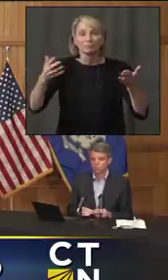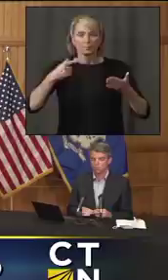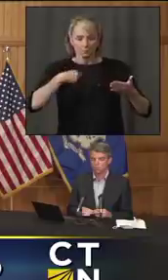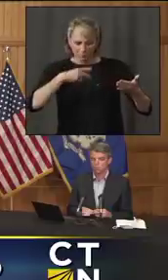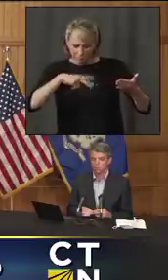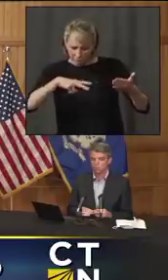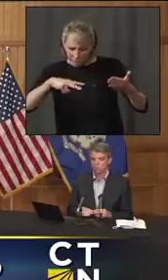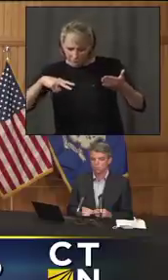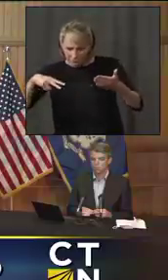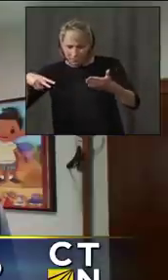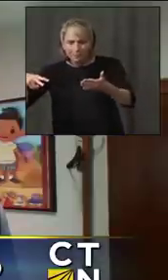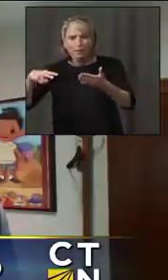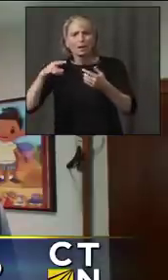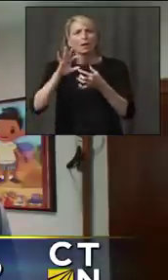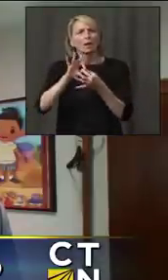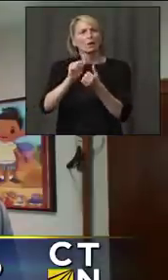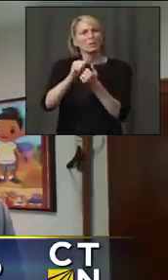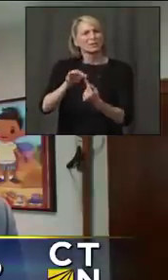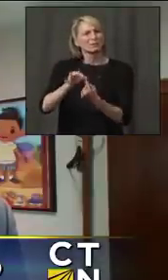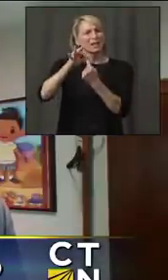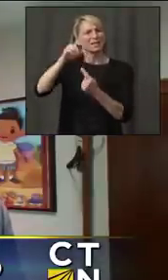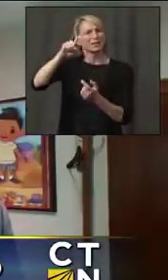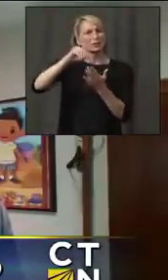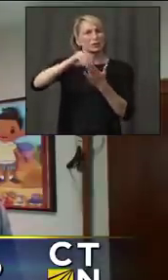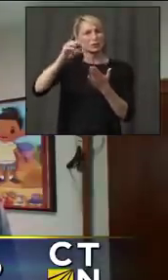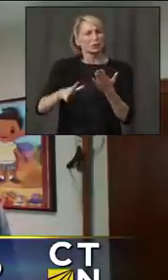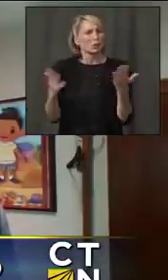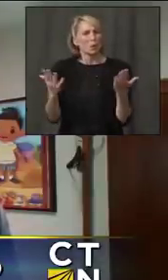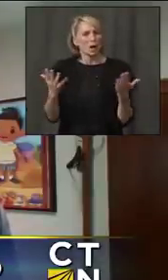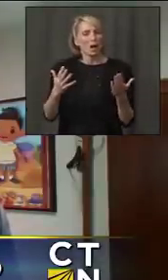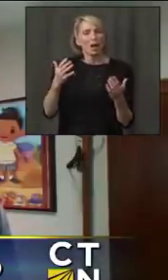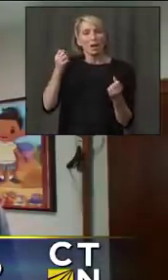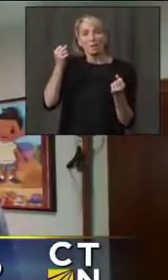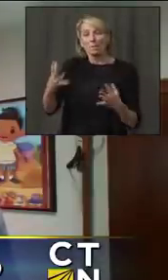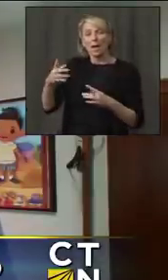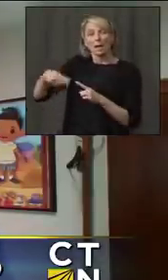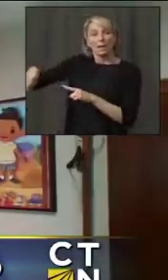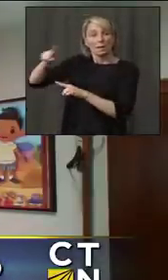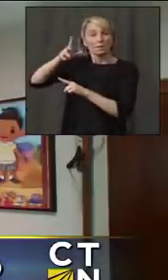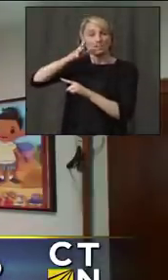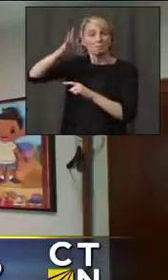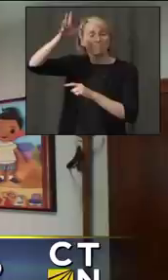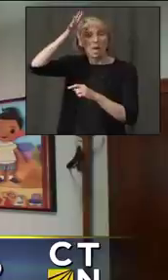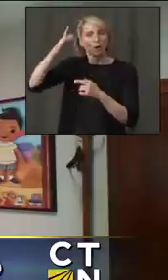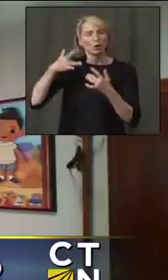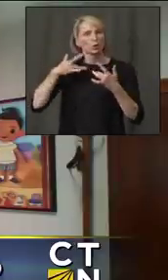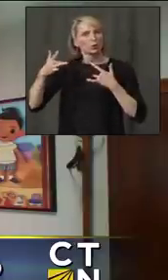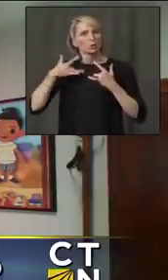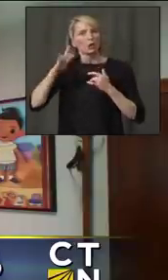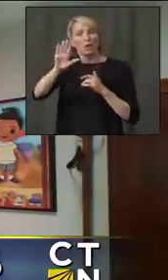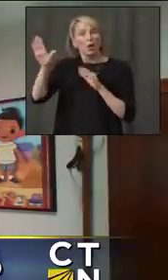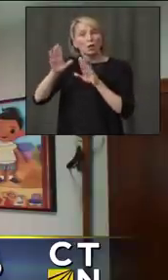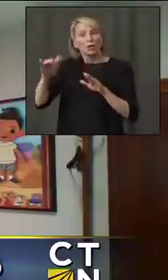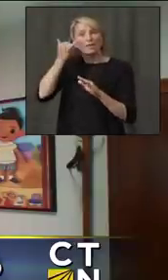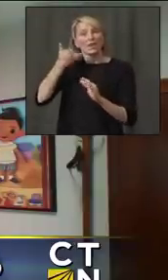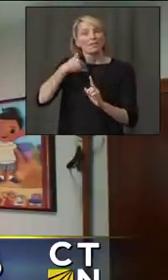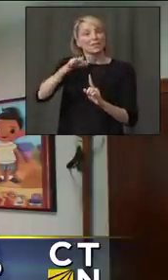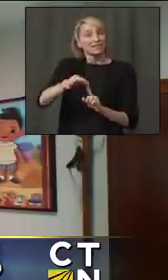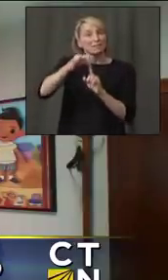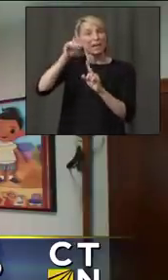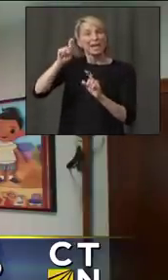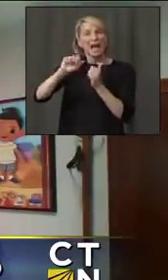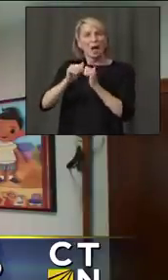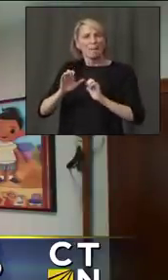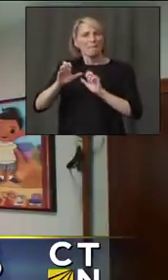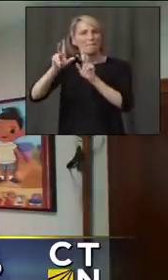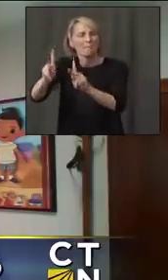needs students. We've been hearing from a lot of parents who are concerned about the special needs students going back to school, especially, you know, those kids